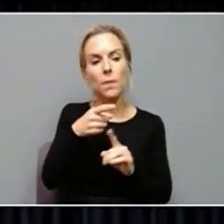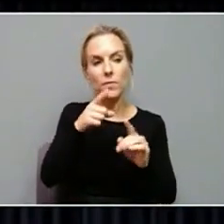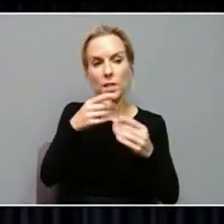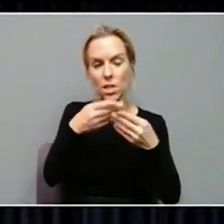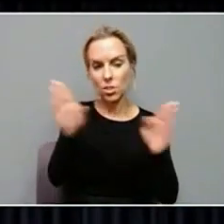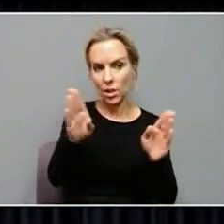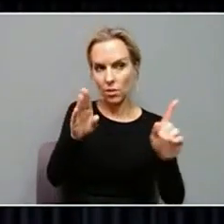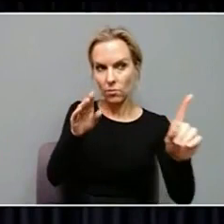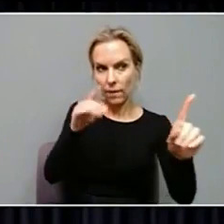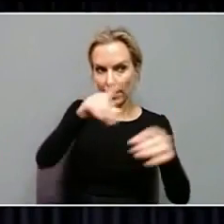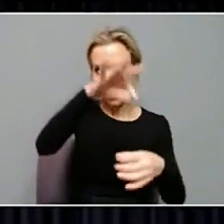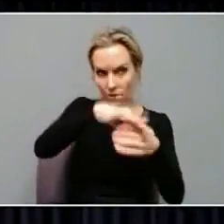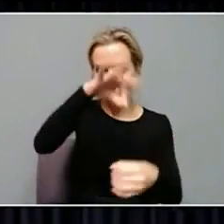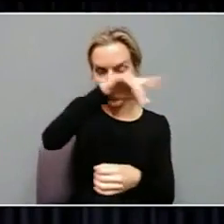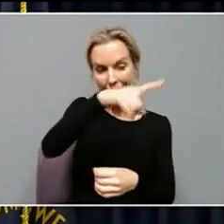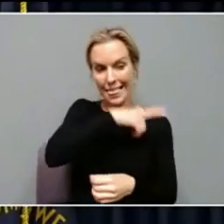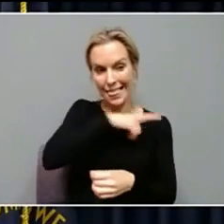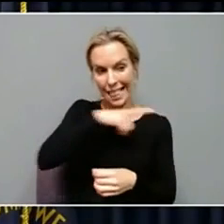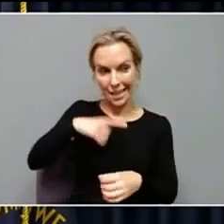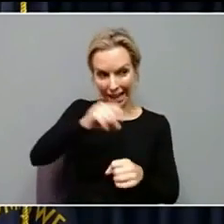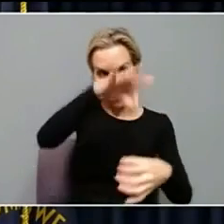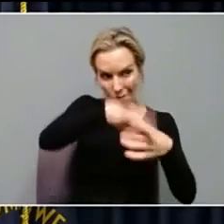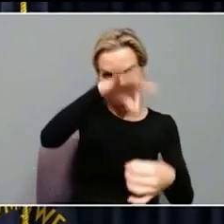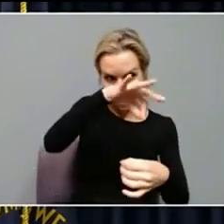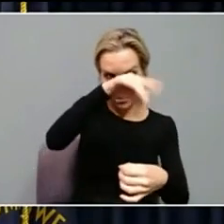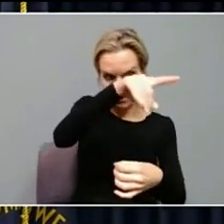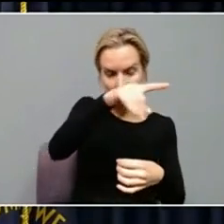Yes. That is my belief,